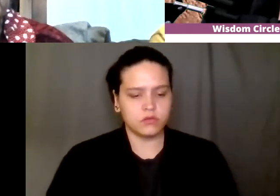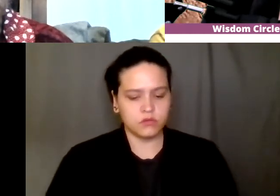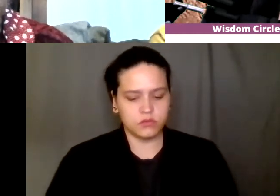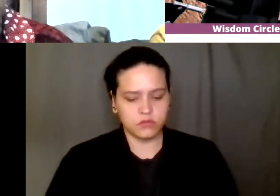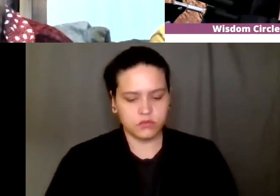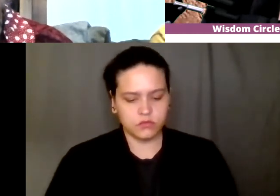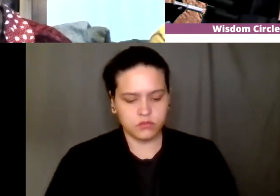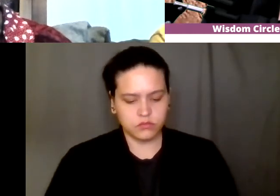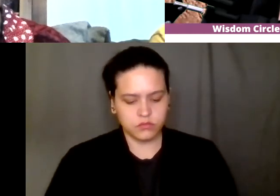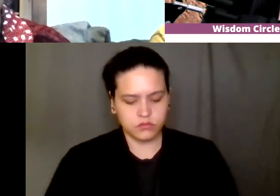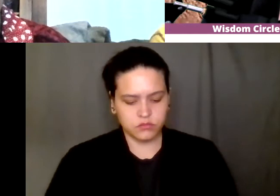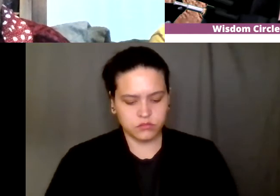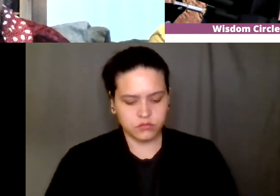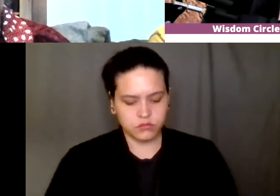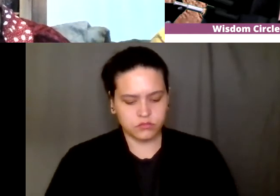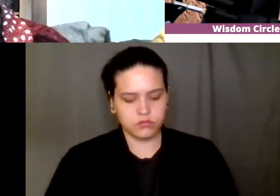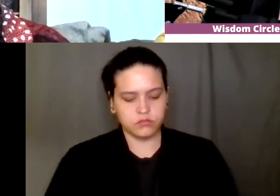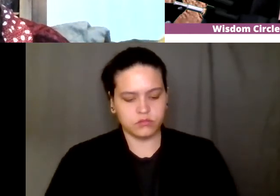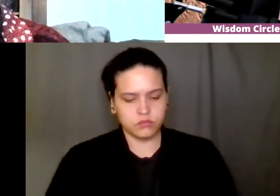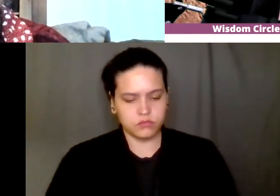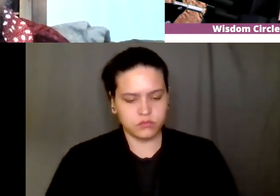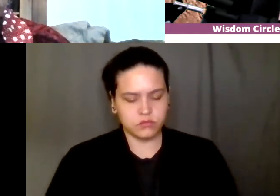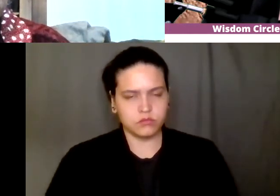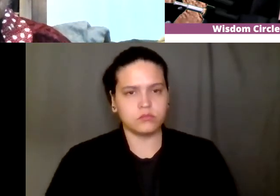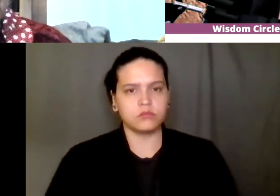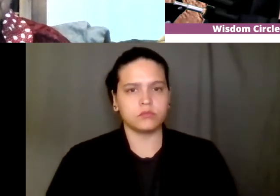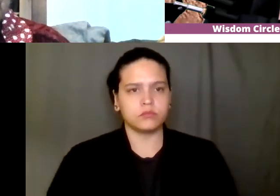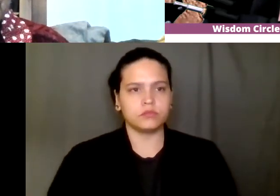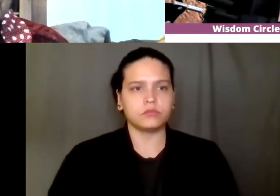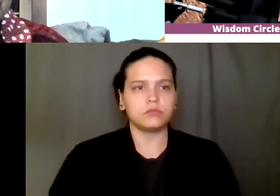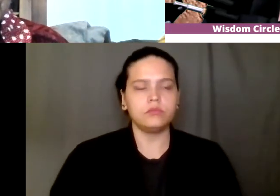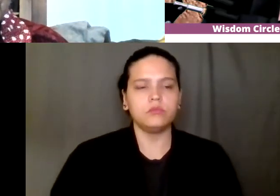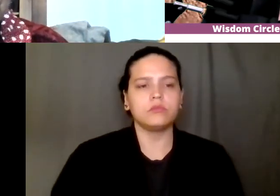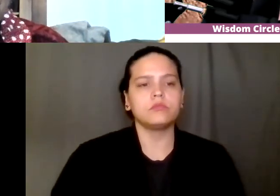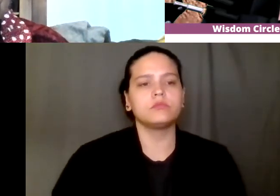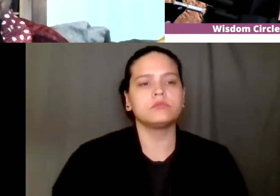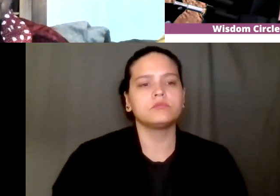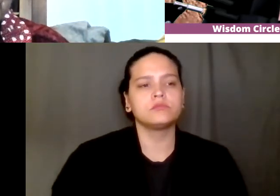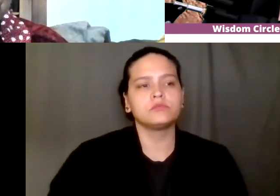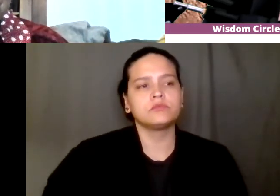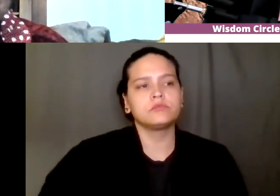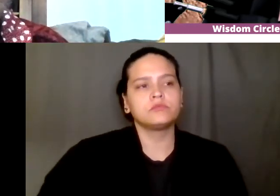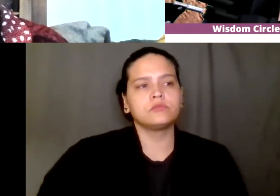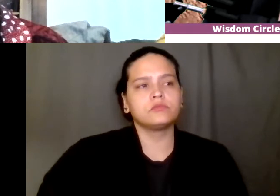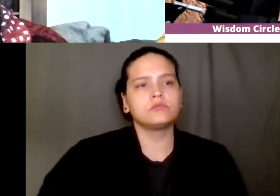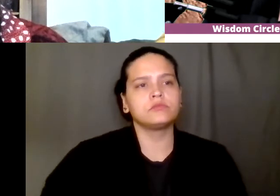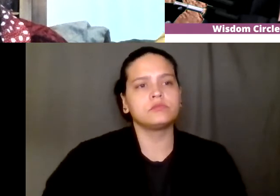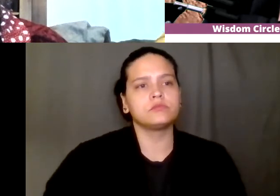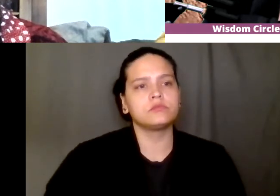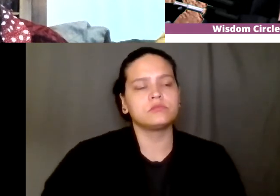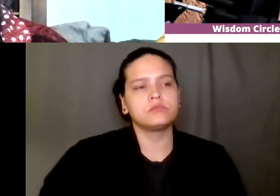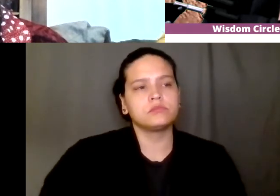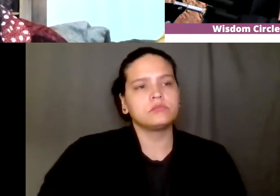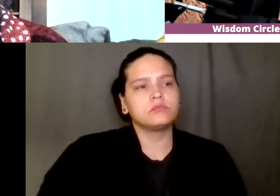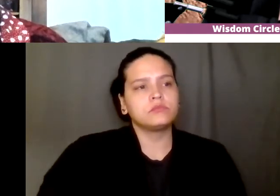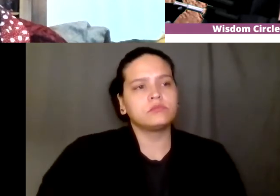Birthday that no what a Santa atle. A do bingo the band the alte.